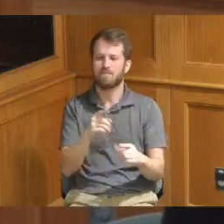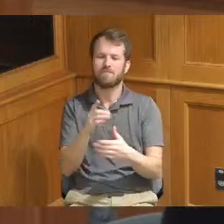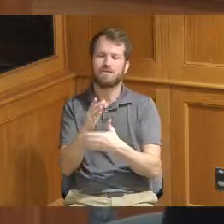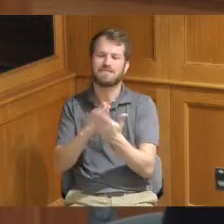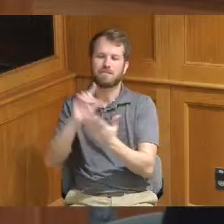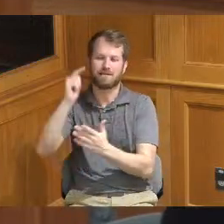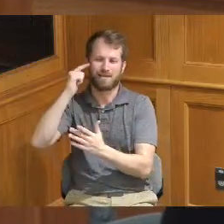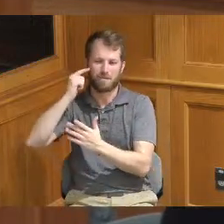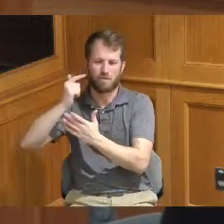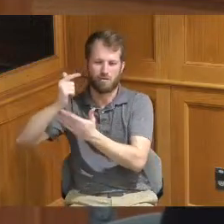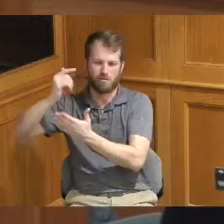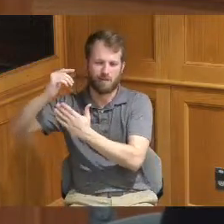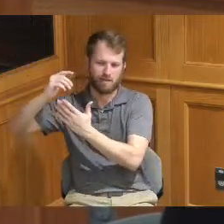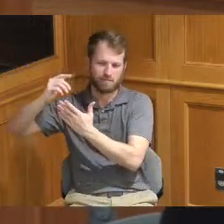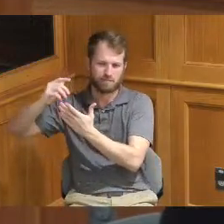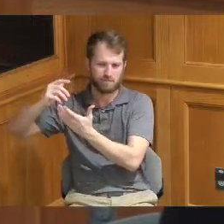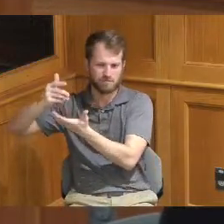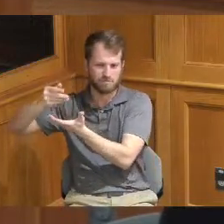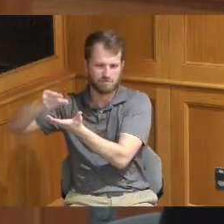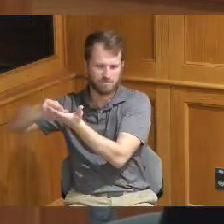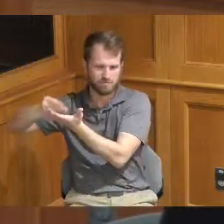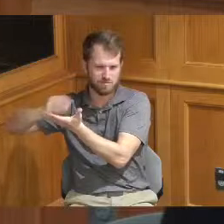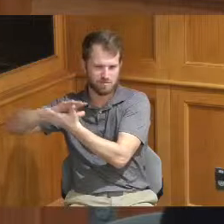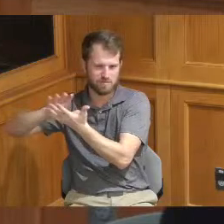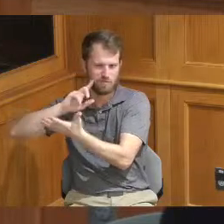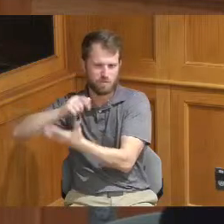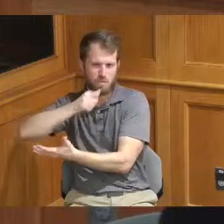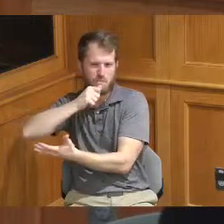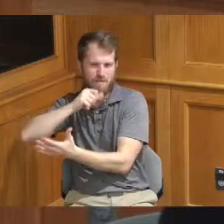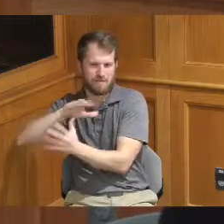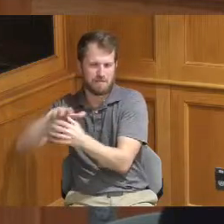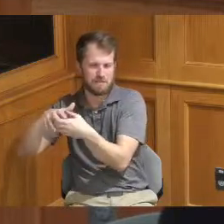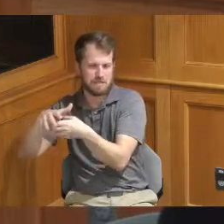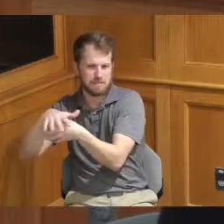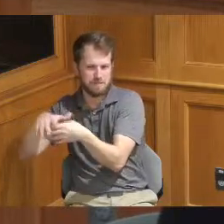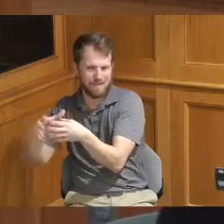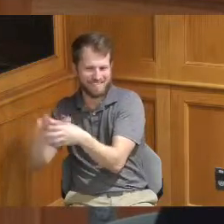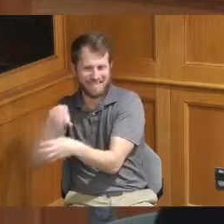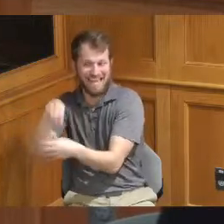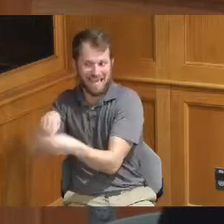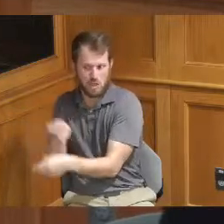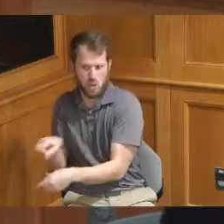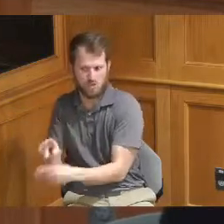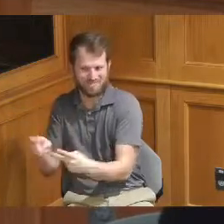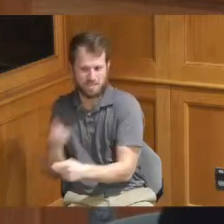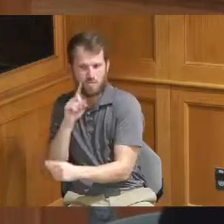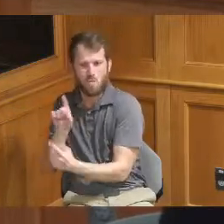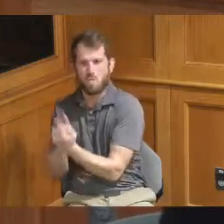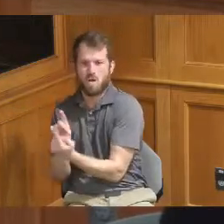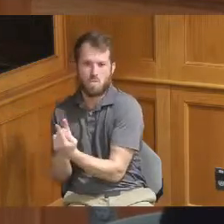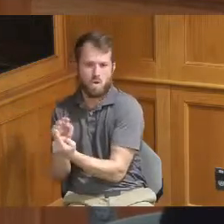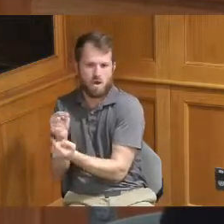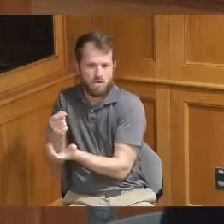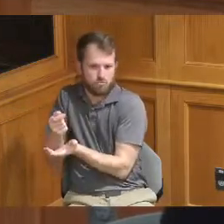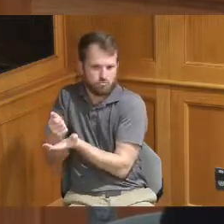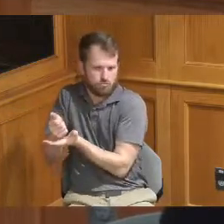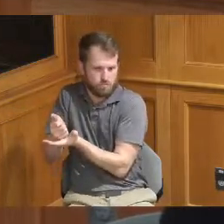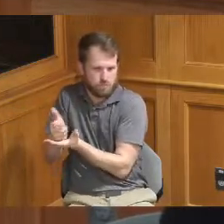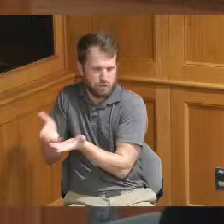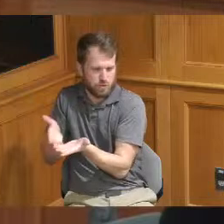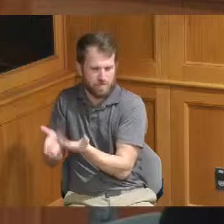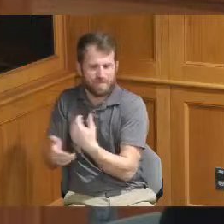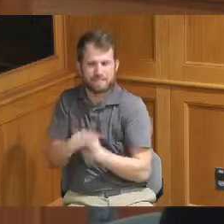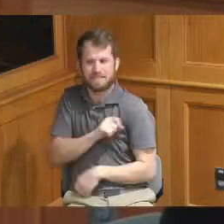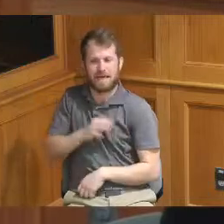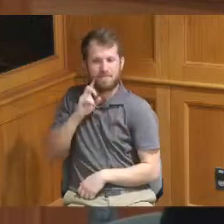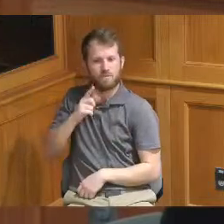do within the Care Pods to establish some private space within those facilities for one-on-one treatment services, the staffing for